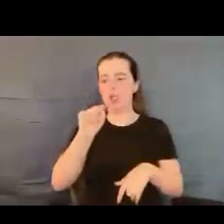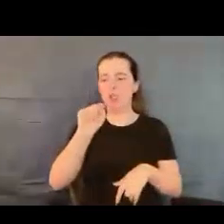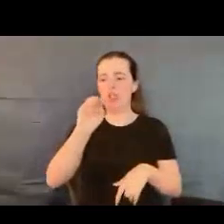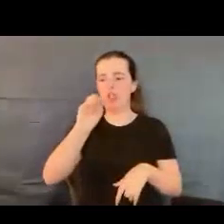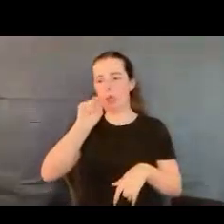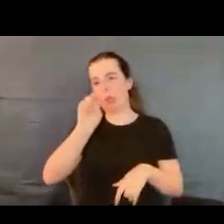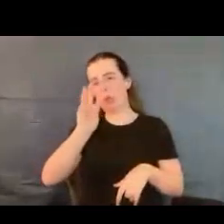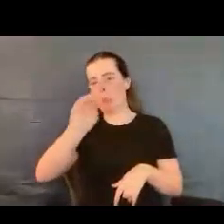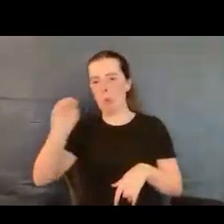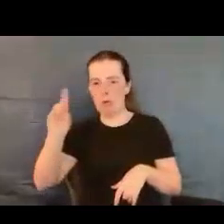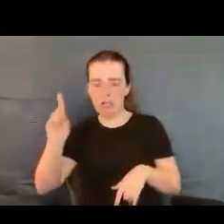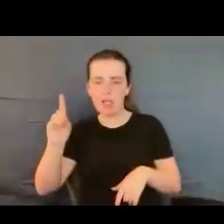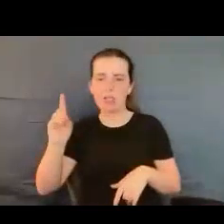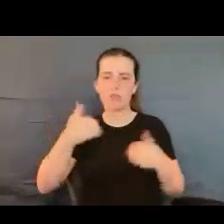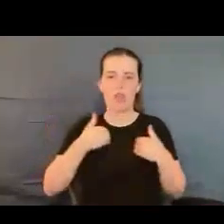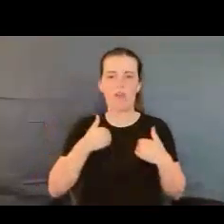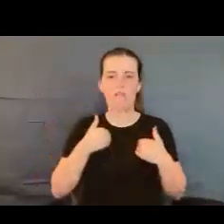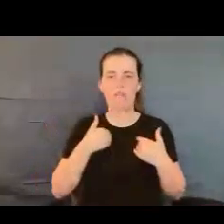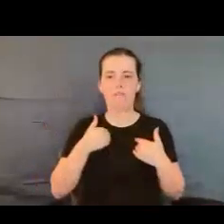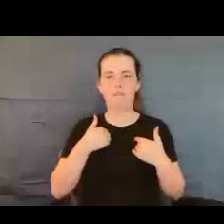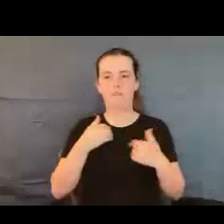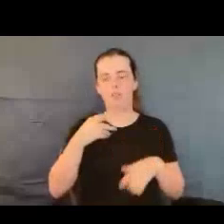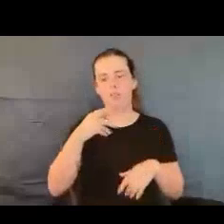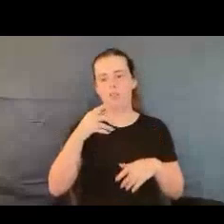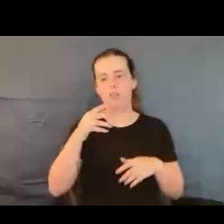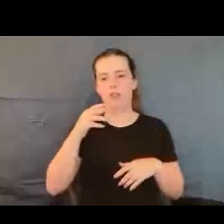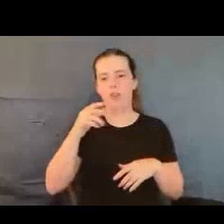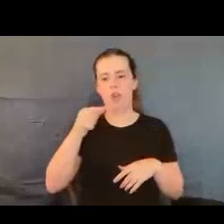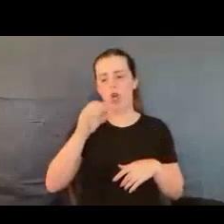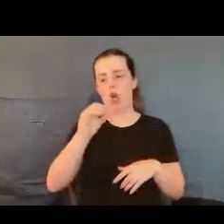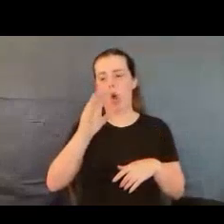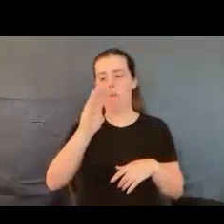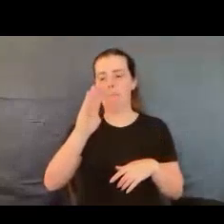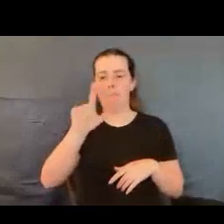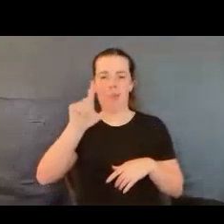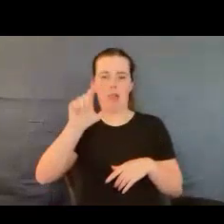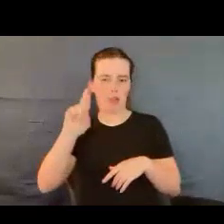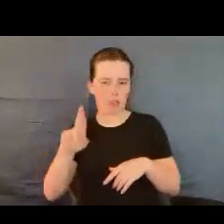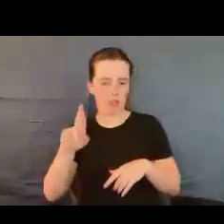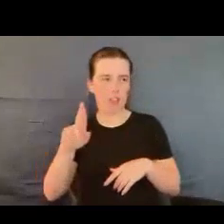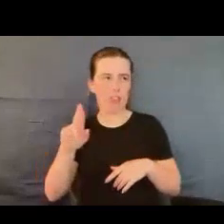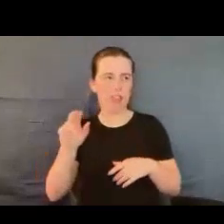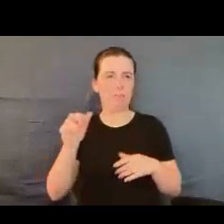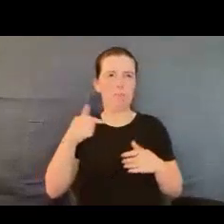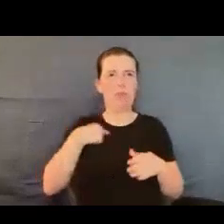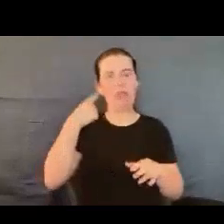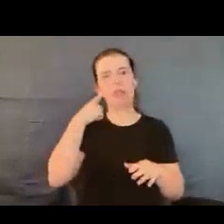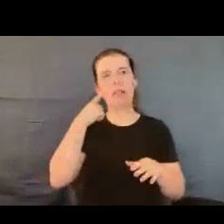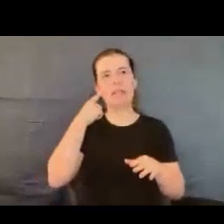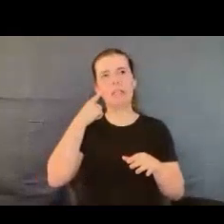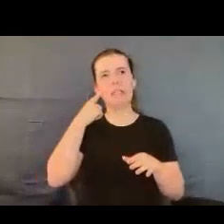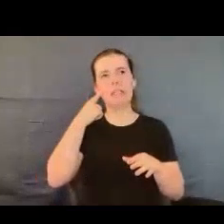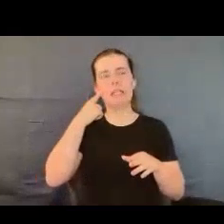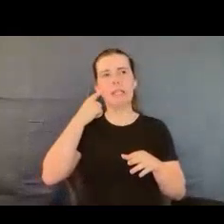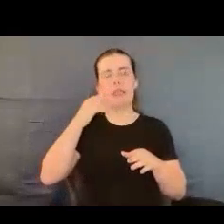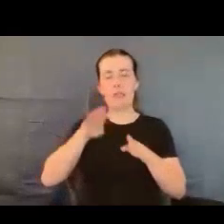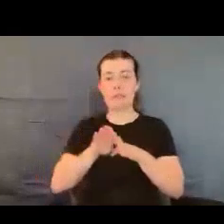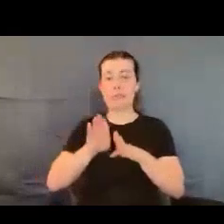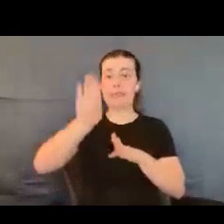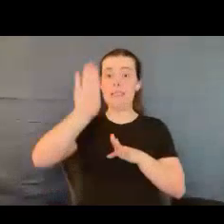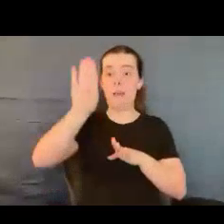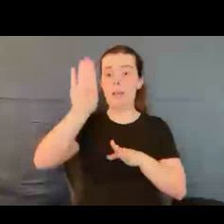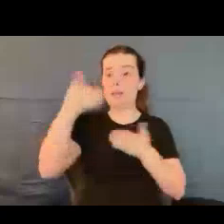have done Mount Olympus, the I think the steepness is similar in some parts, but more short-lived. So